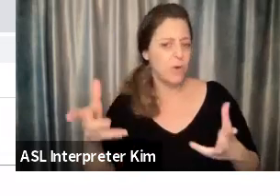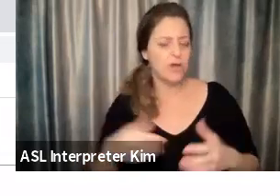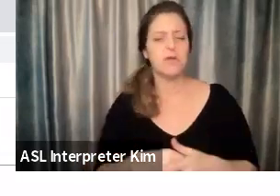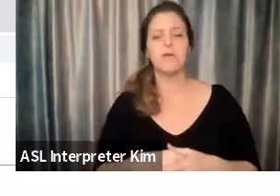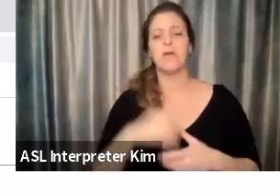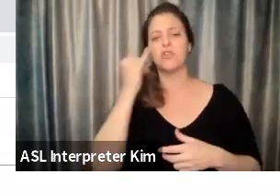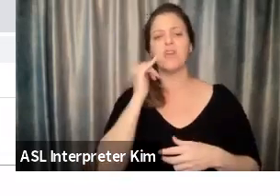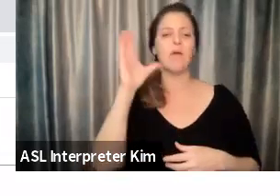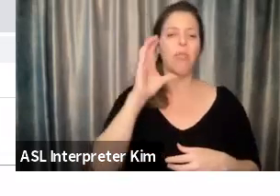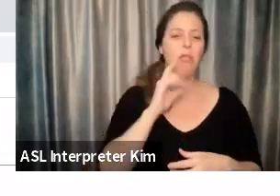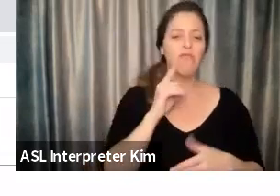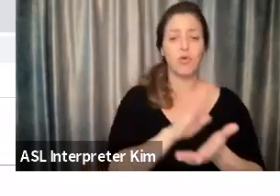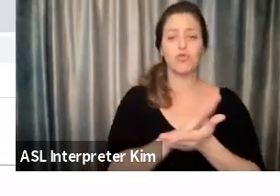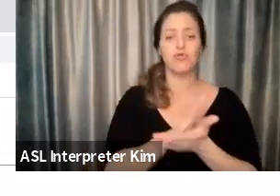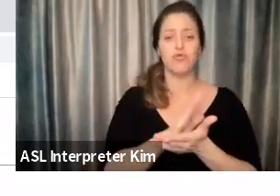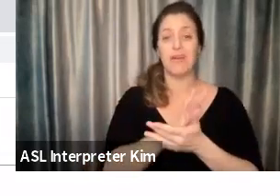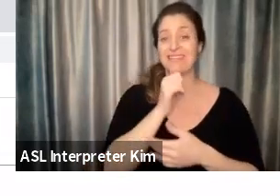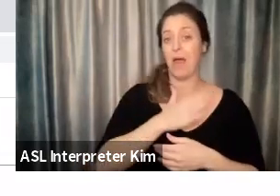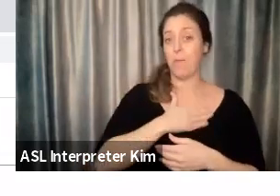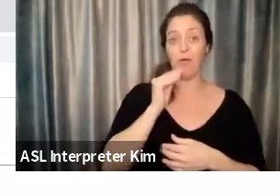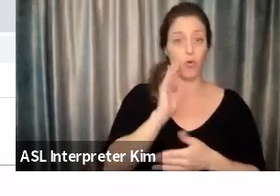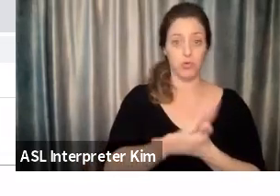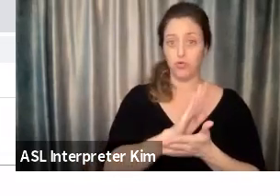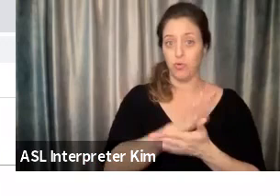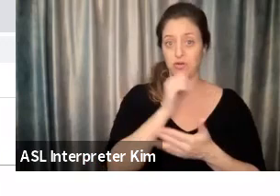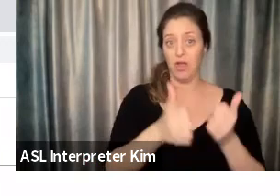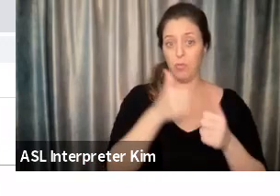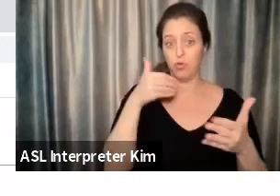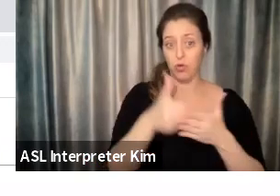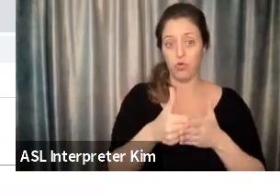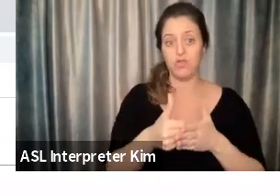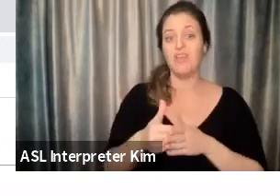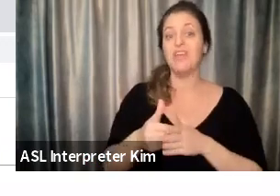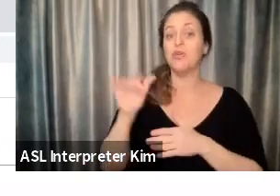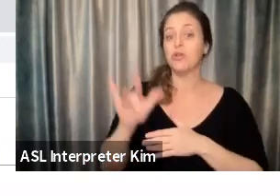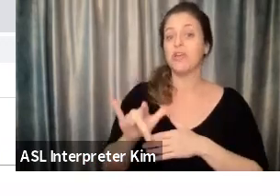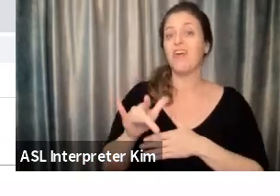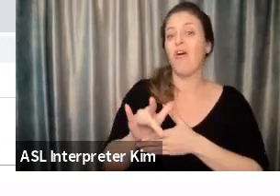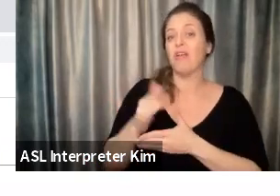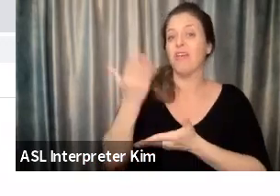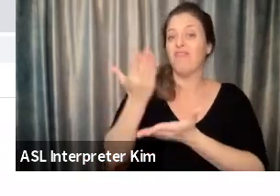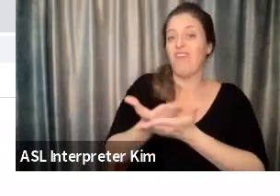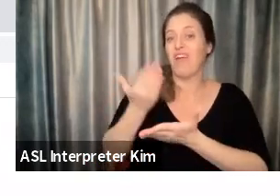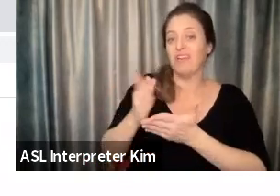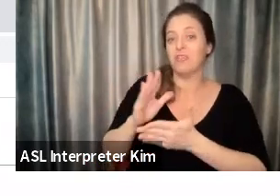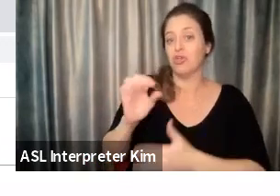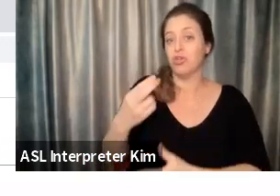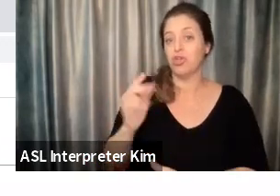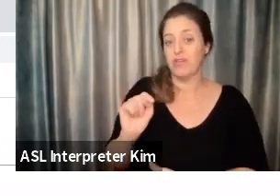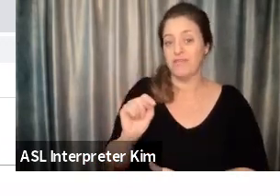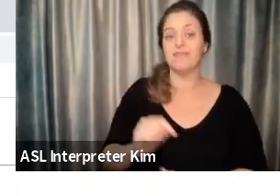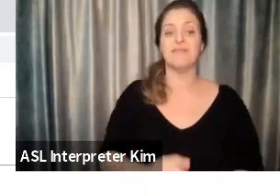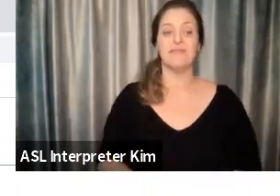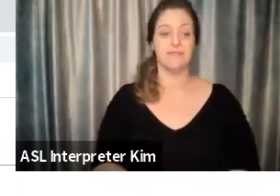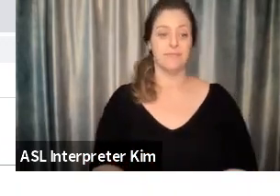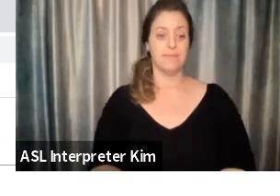looking for a school that is not my home school, if you click on the fact sheet right here, this is one way you can find